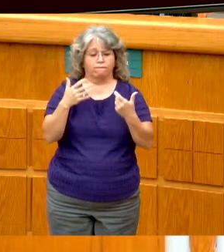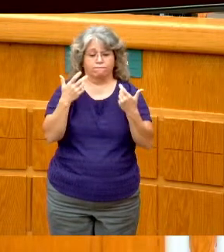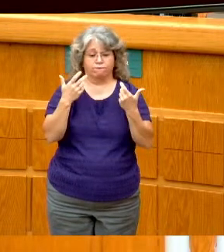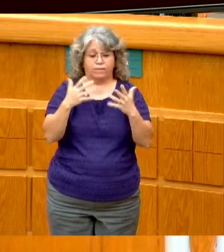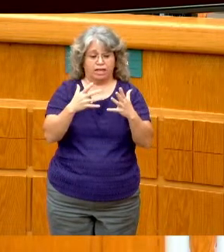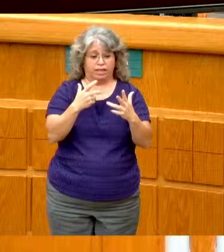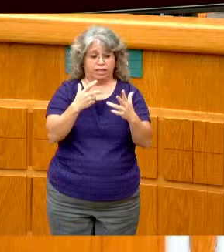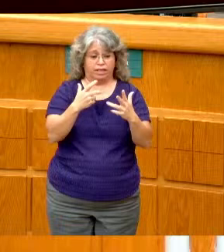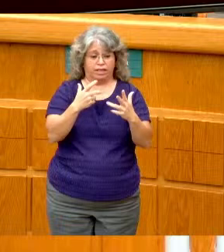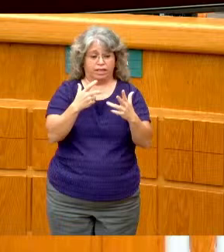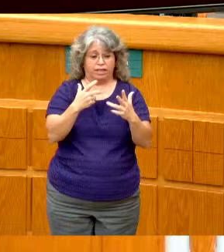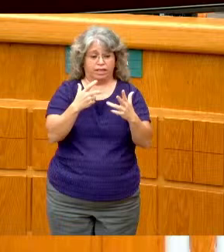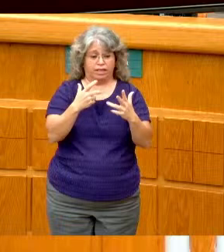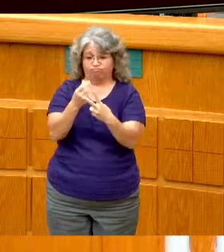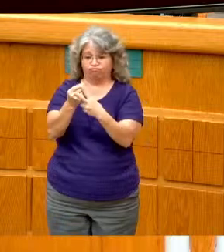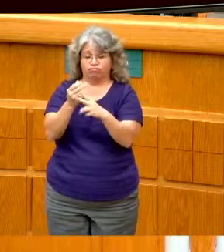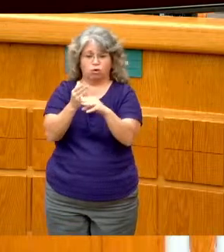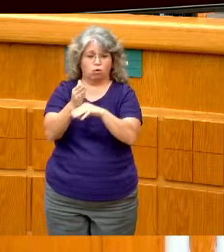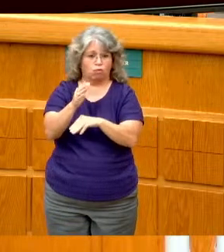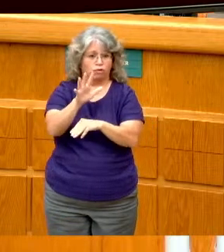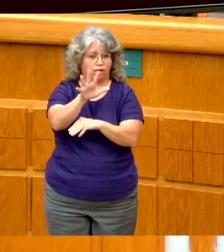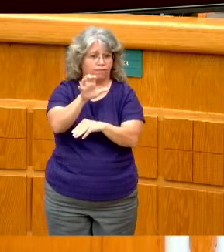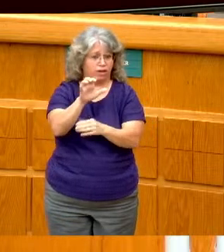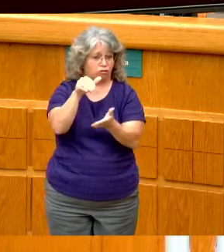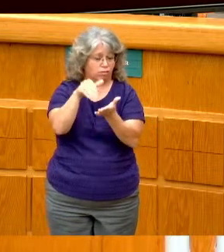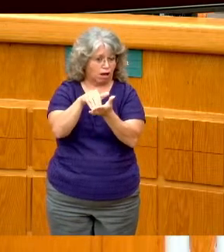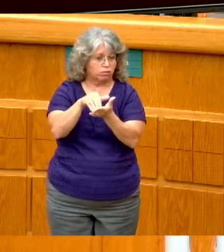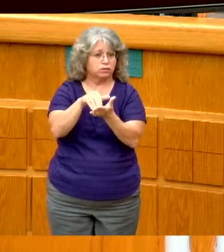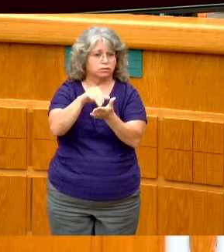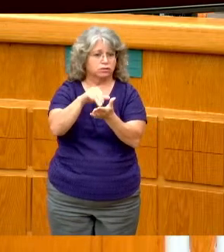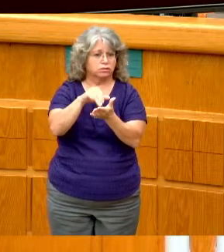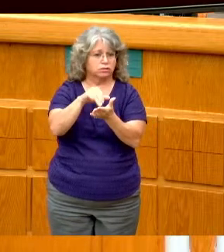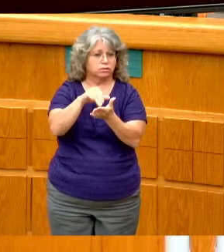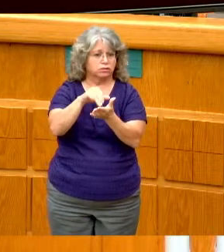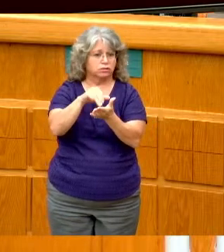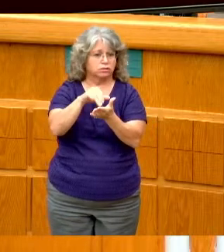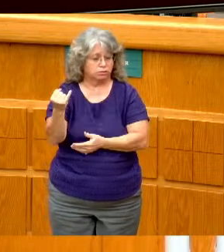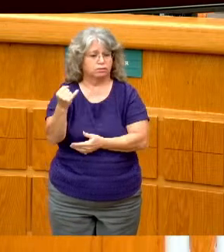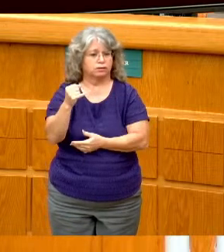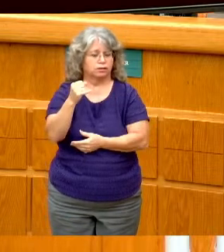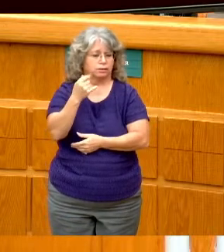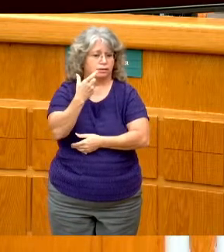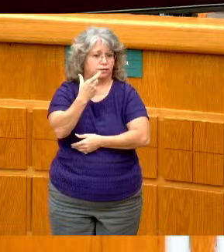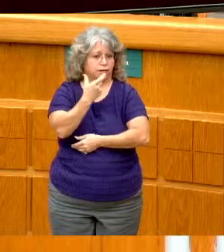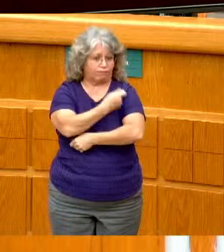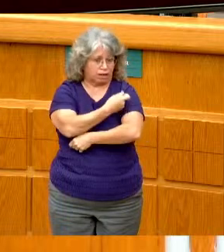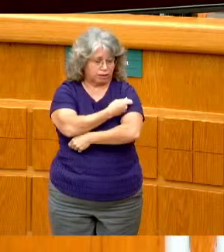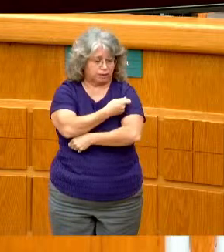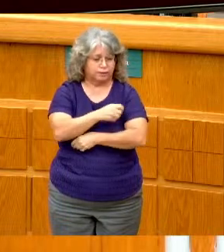500,000 Johnson & Johnson vaccines have been administered. In Oasis County,